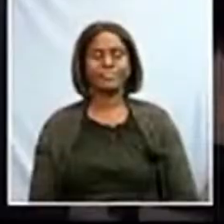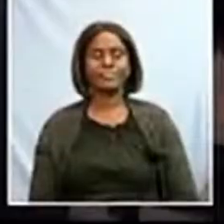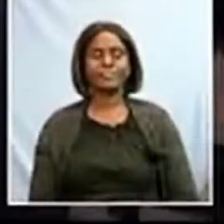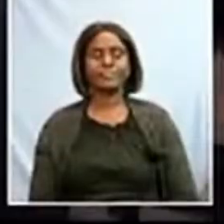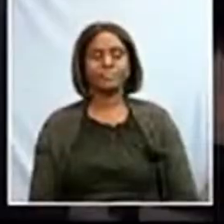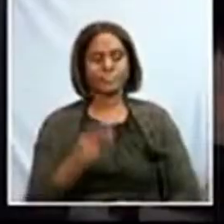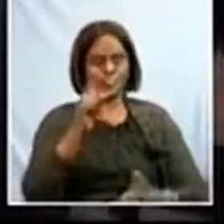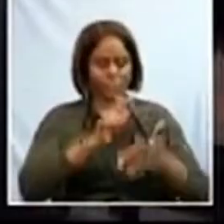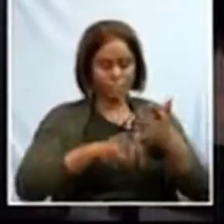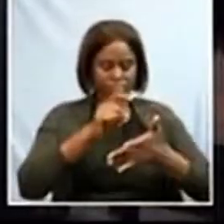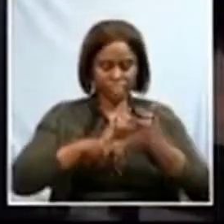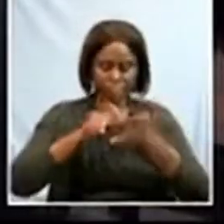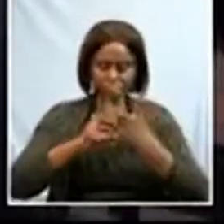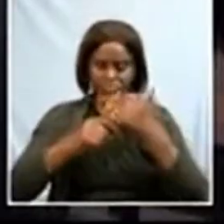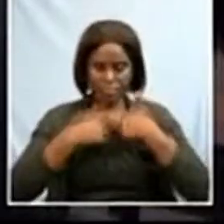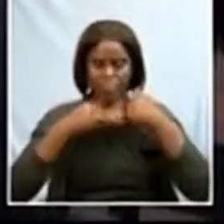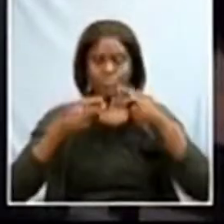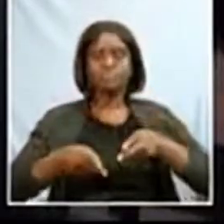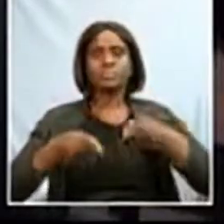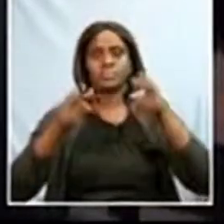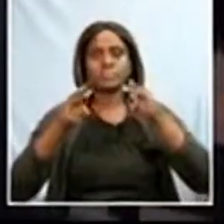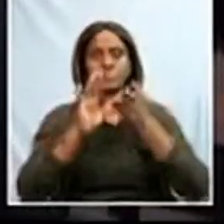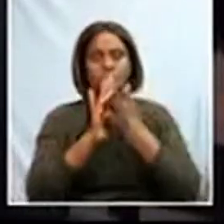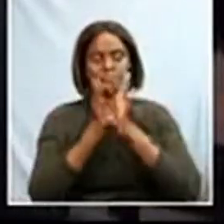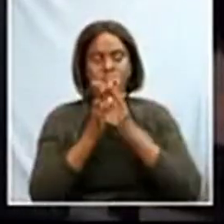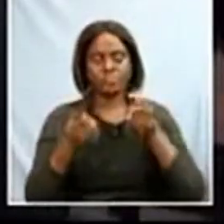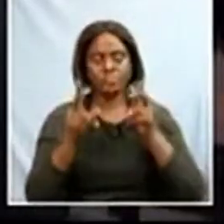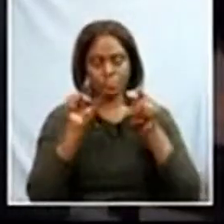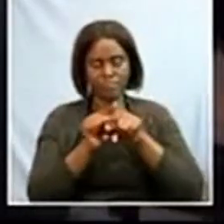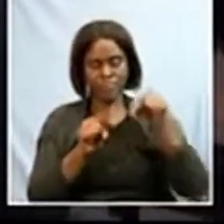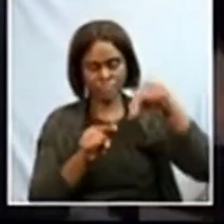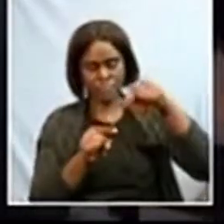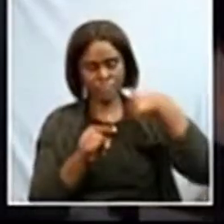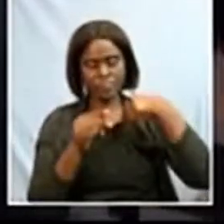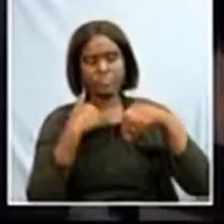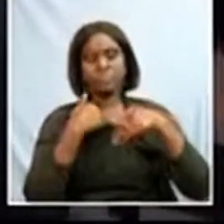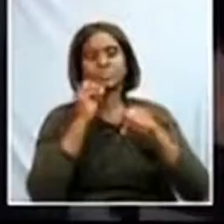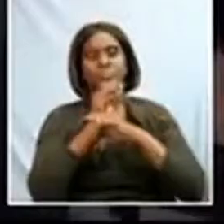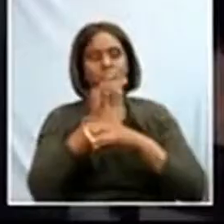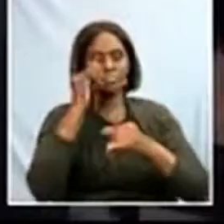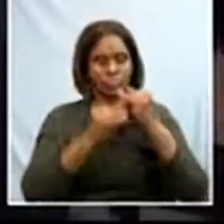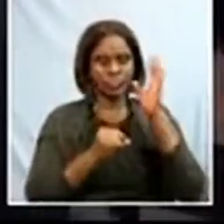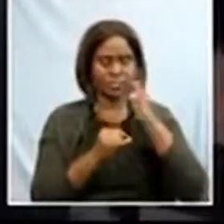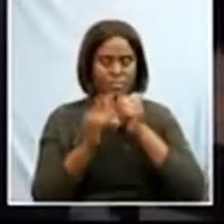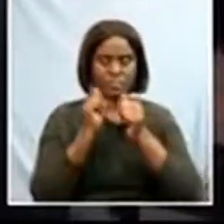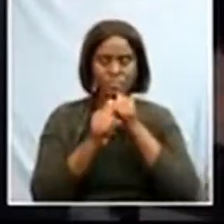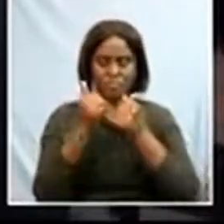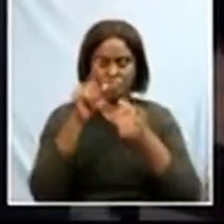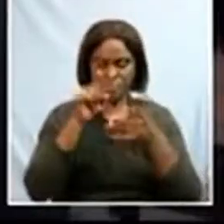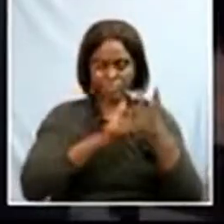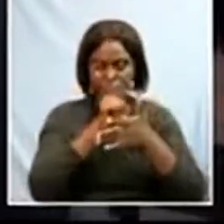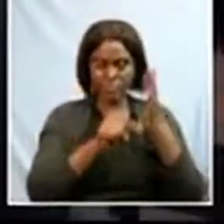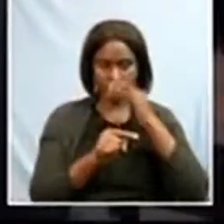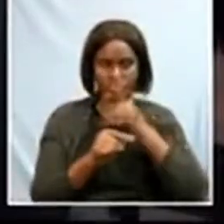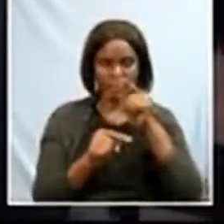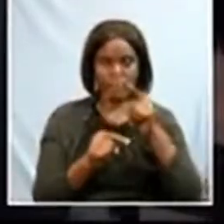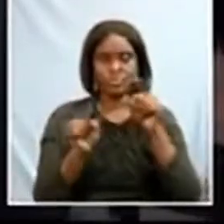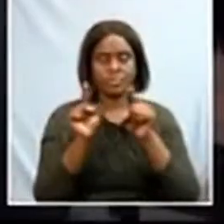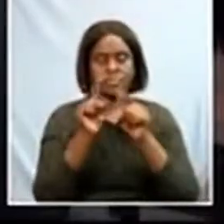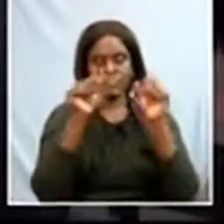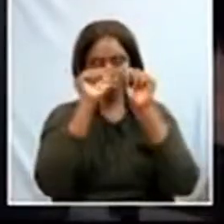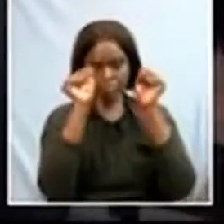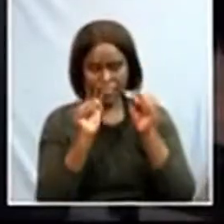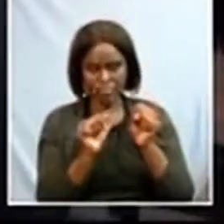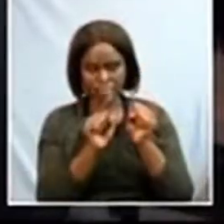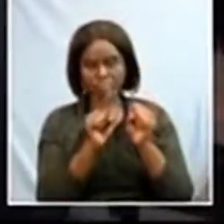the cost has gone high. And then the quality has already been compromised, because at termination, the structure